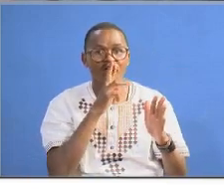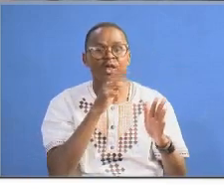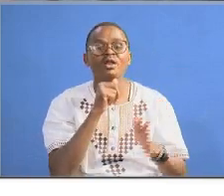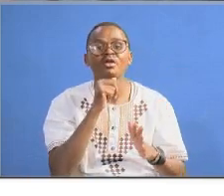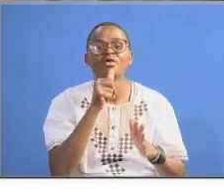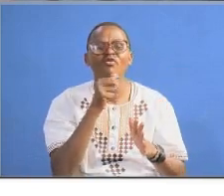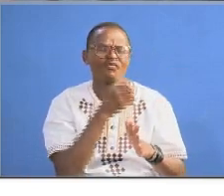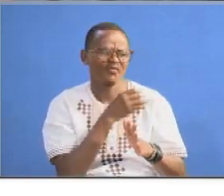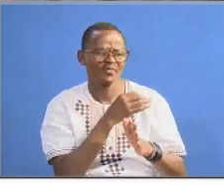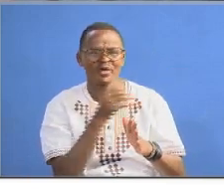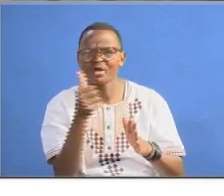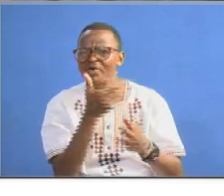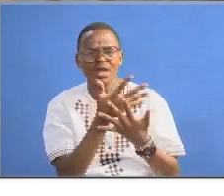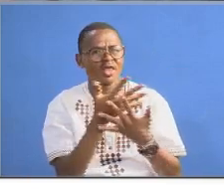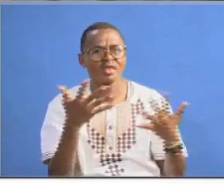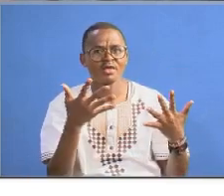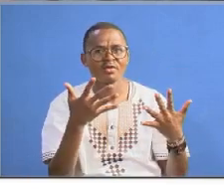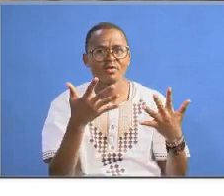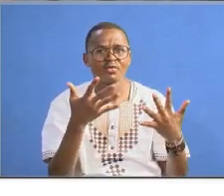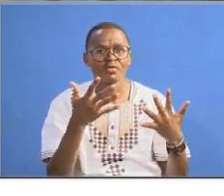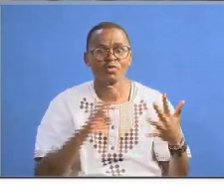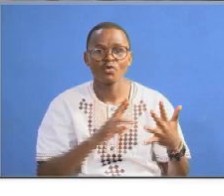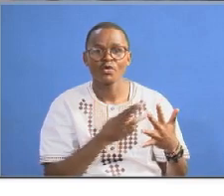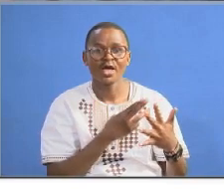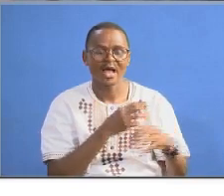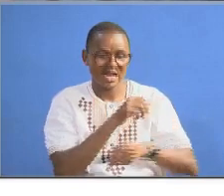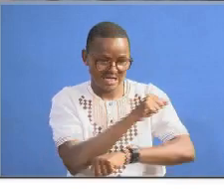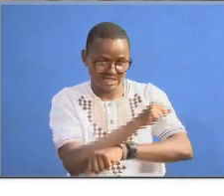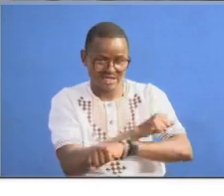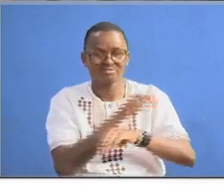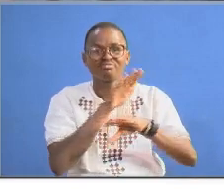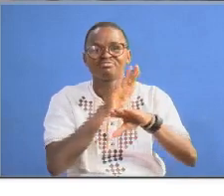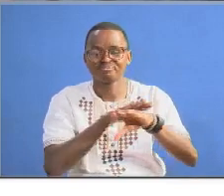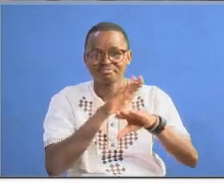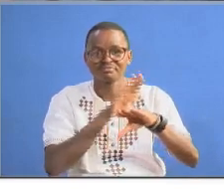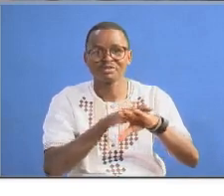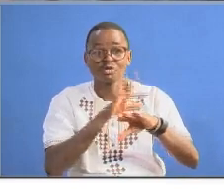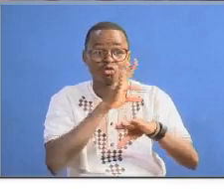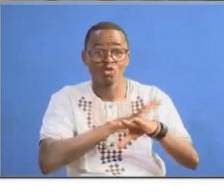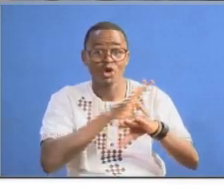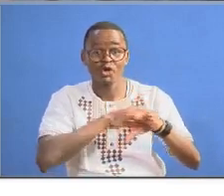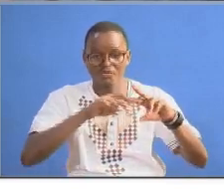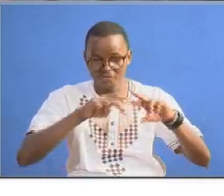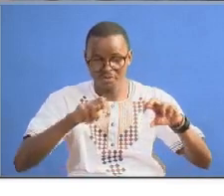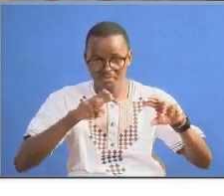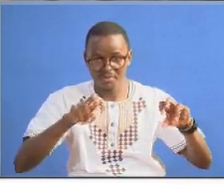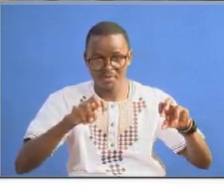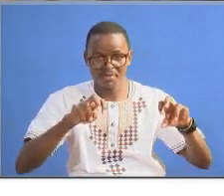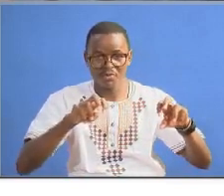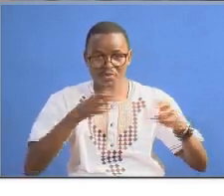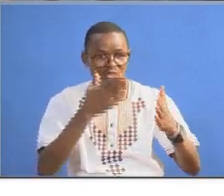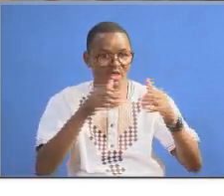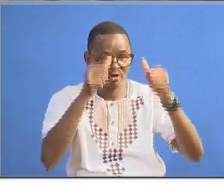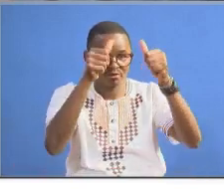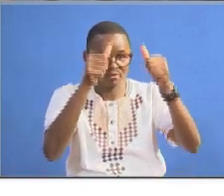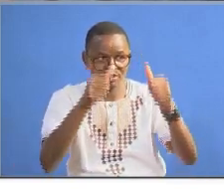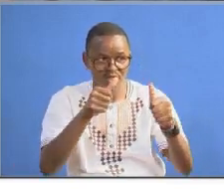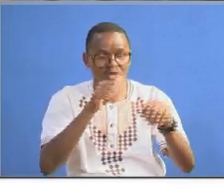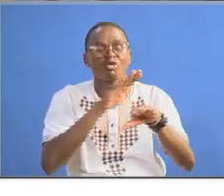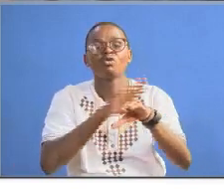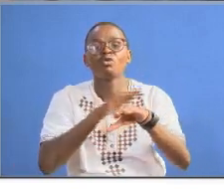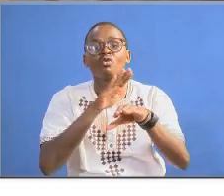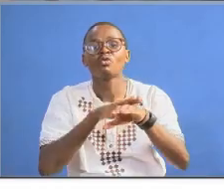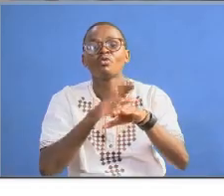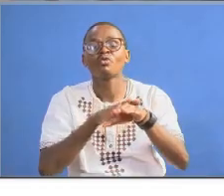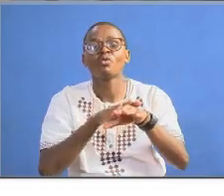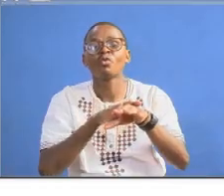not afraid of anything. The standard and quality of training and quality of research that has been published is good,